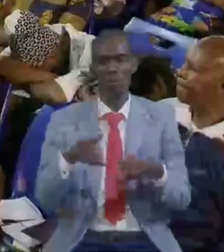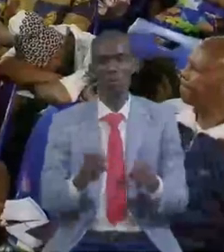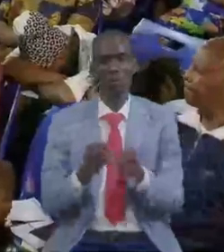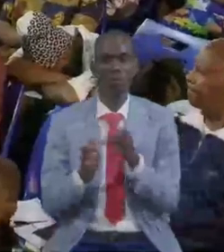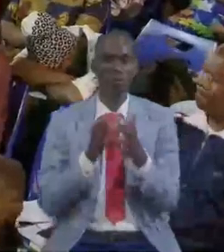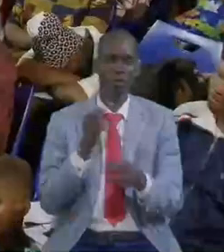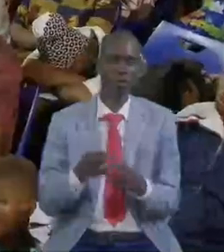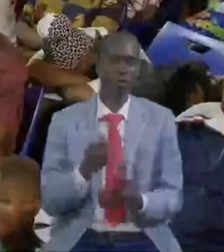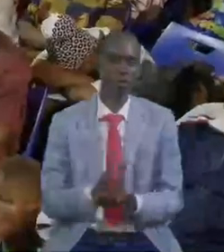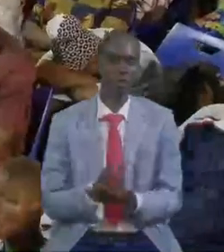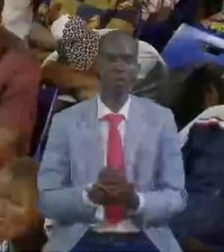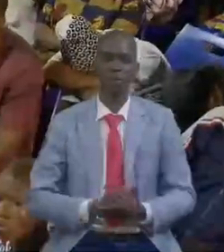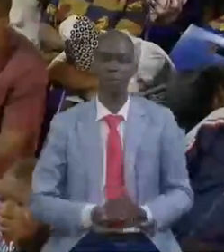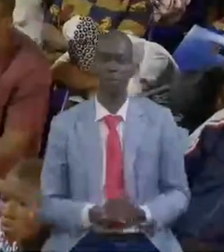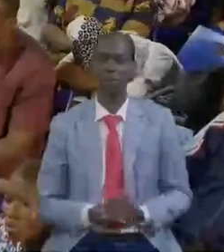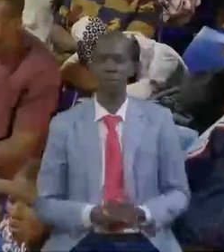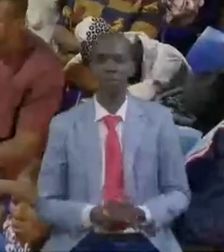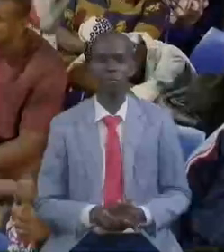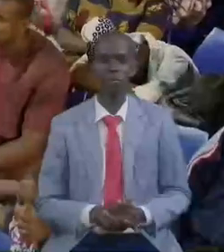accordées.